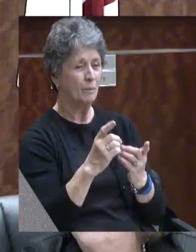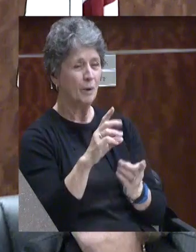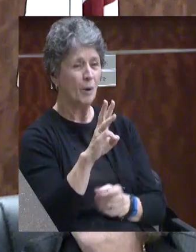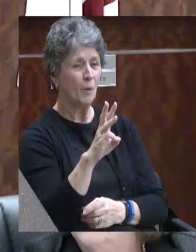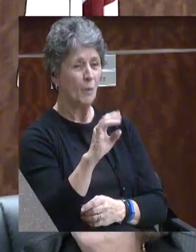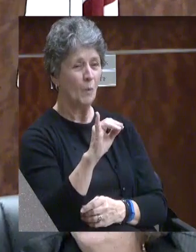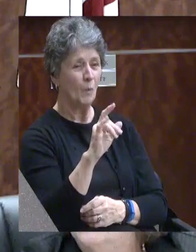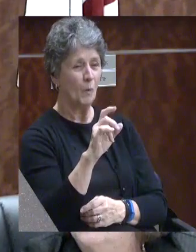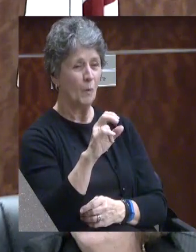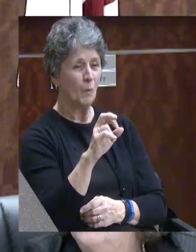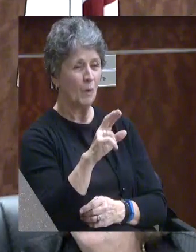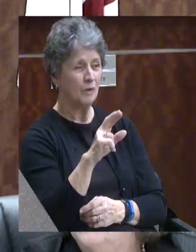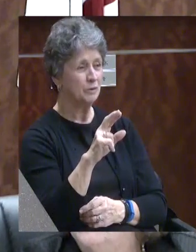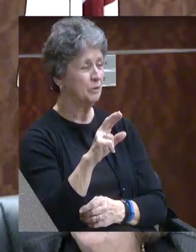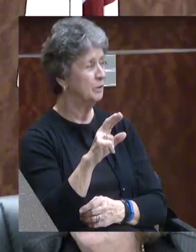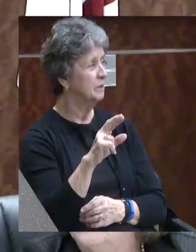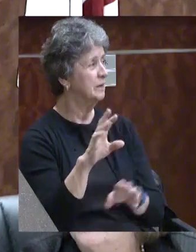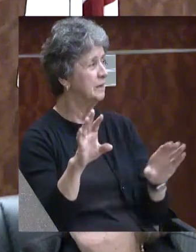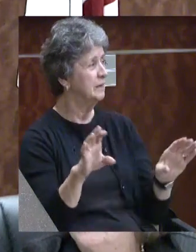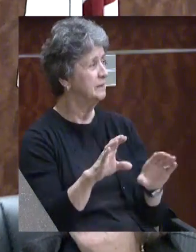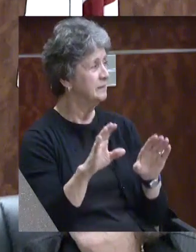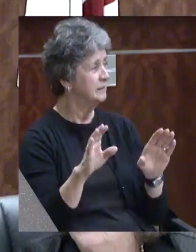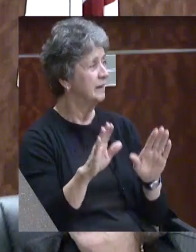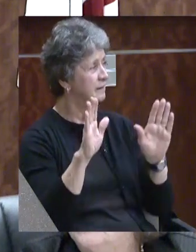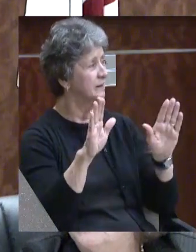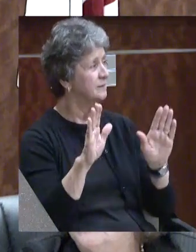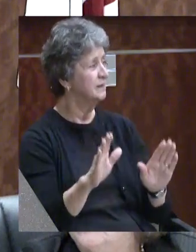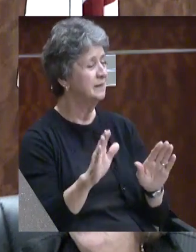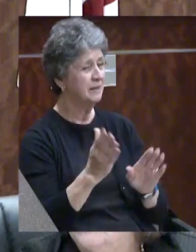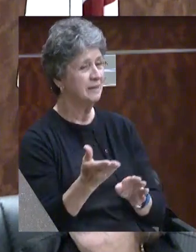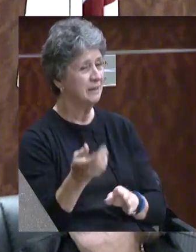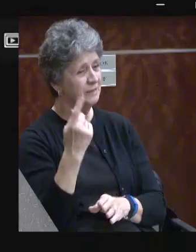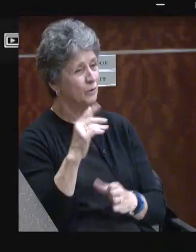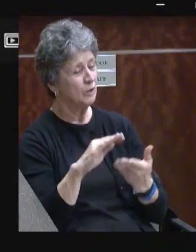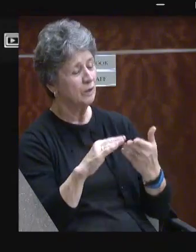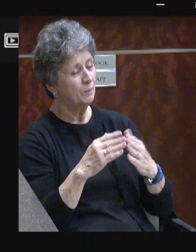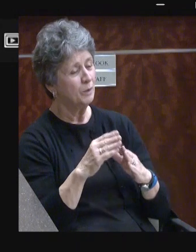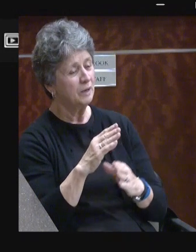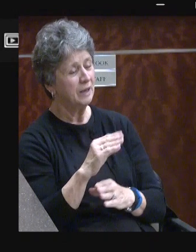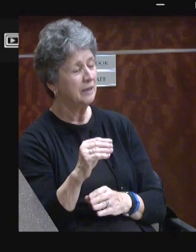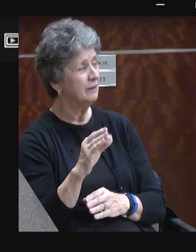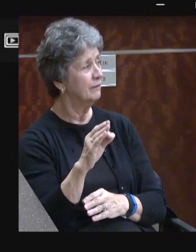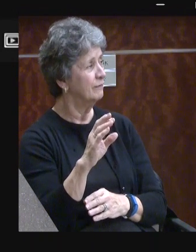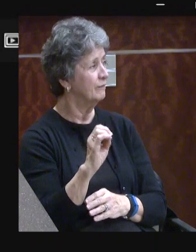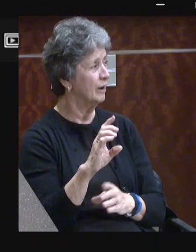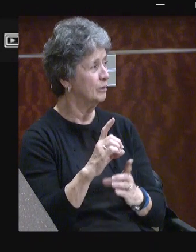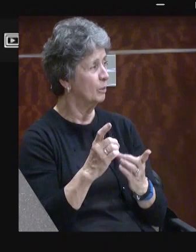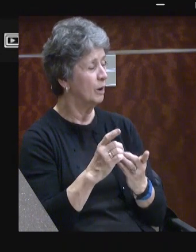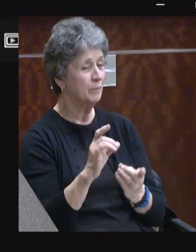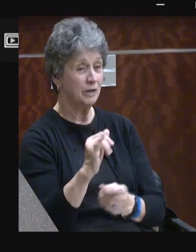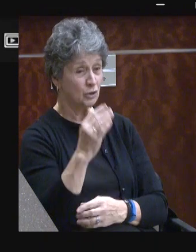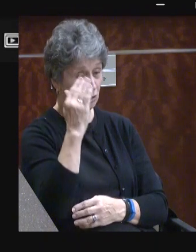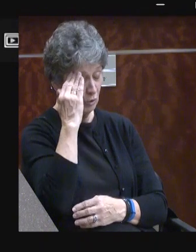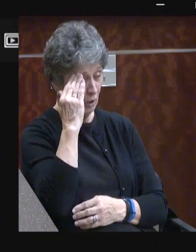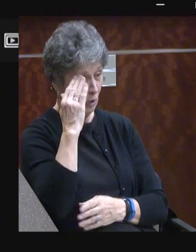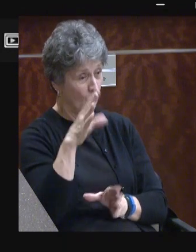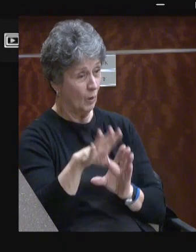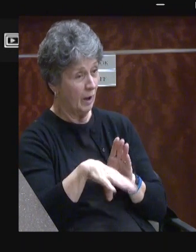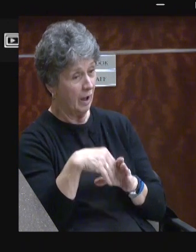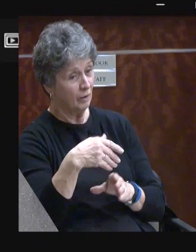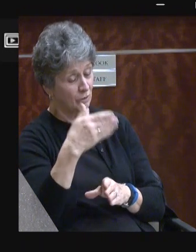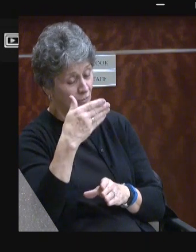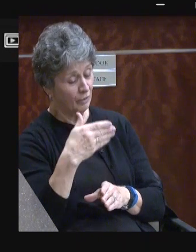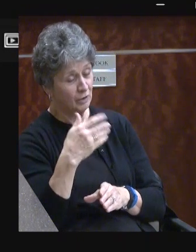and his company have done outstanding things for the community and the city of Laurel. We want to acknowledge that. As you're well aware, if you go out front, you'll see the